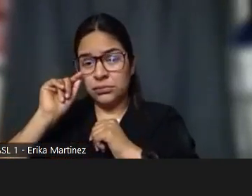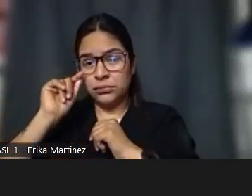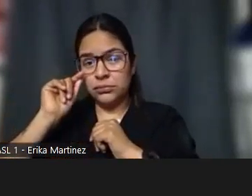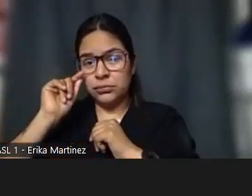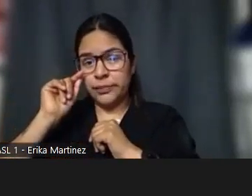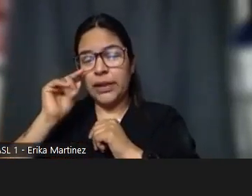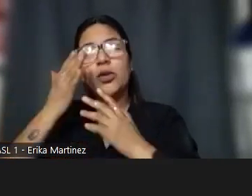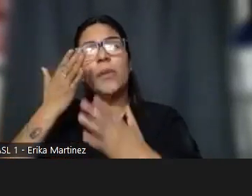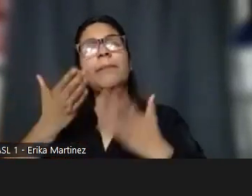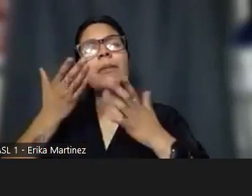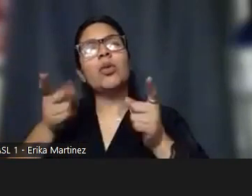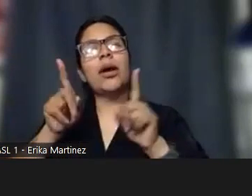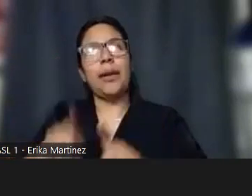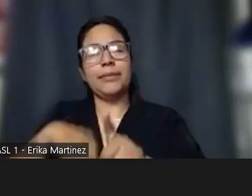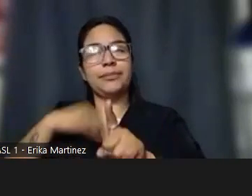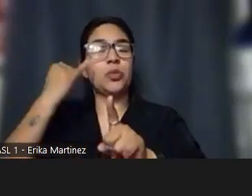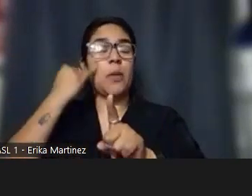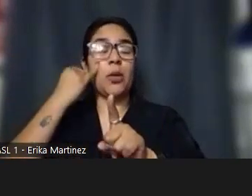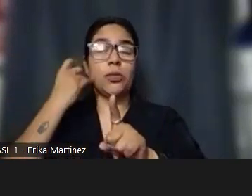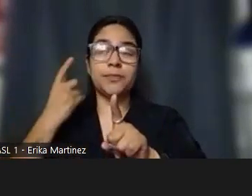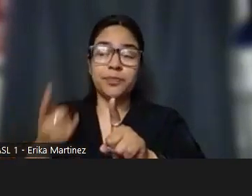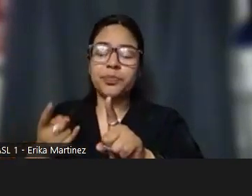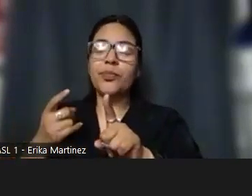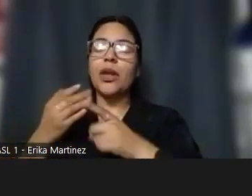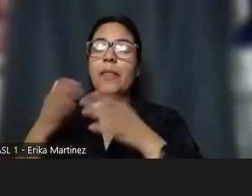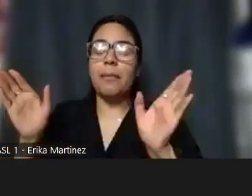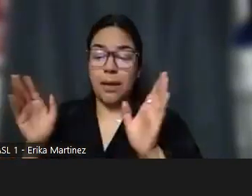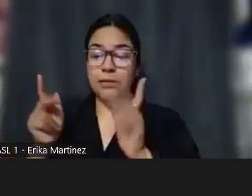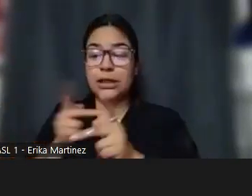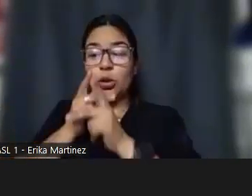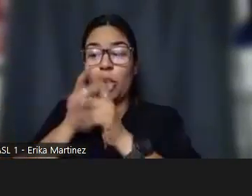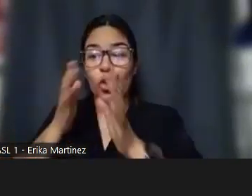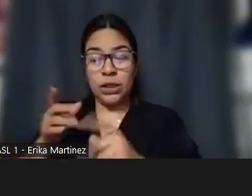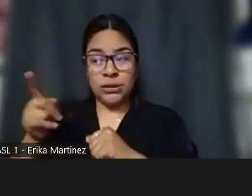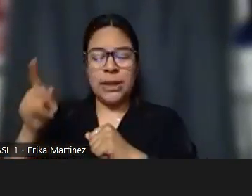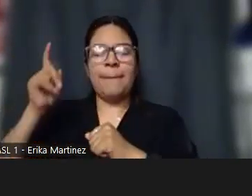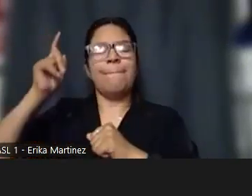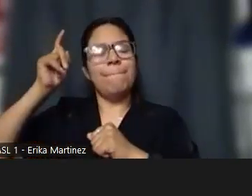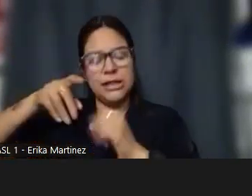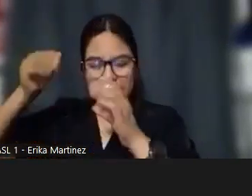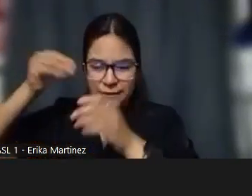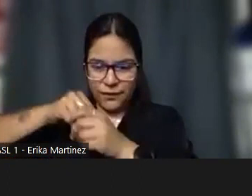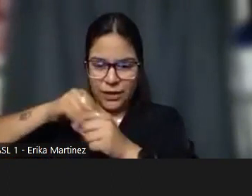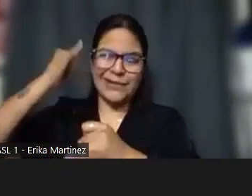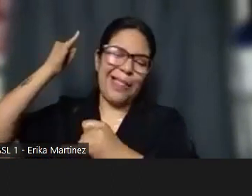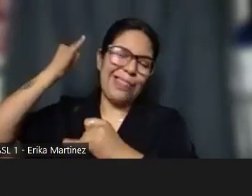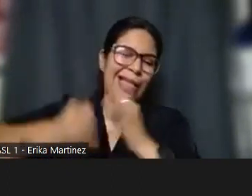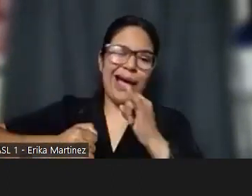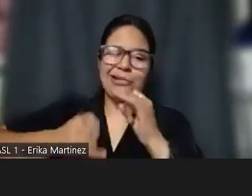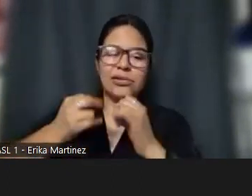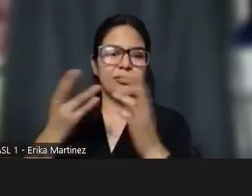might happen is, like, let's say there's somebody, so the public guardian only gets involved as an absolute last resort. So that means